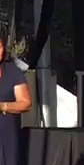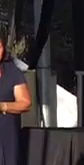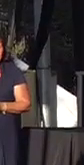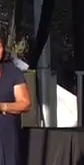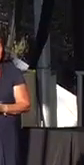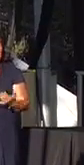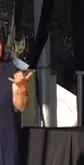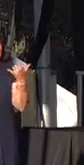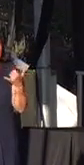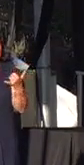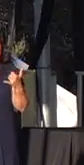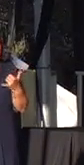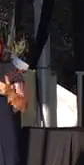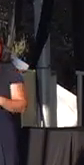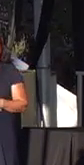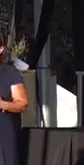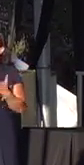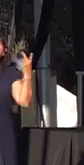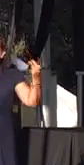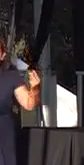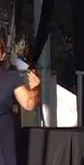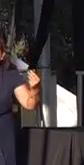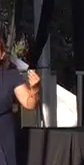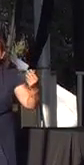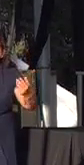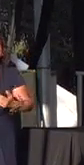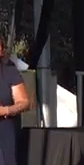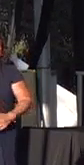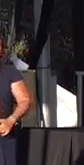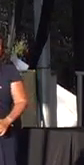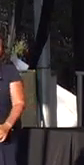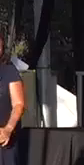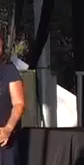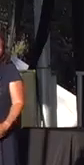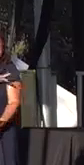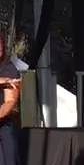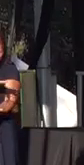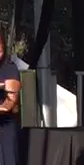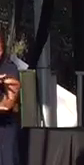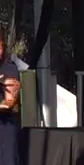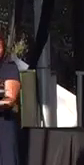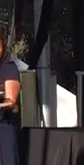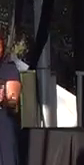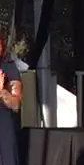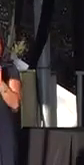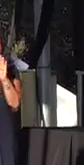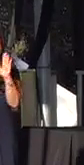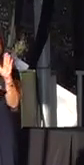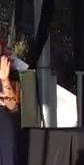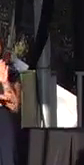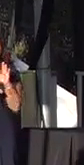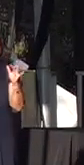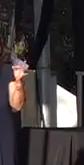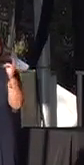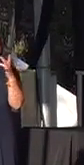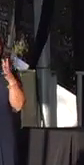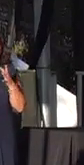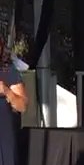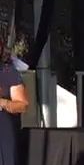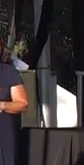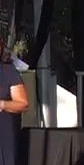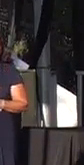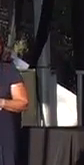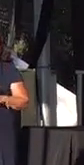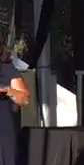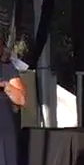So, what are we gonna do? We are in the middle of a constitutional crisis. I